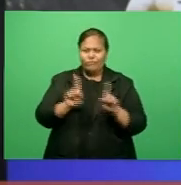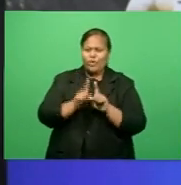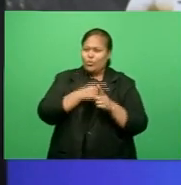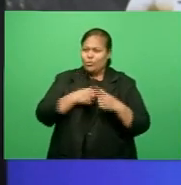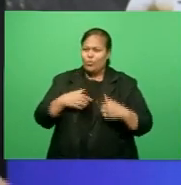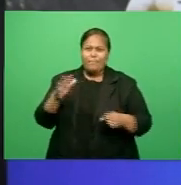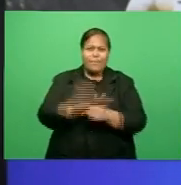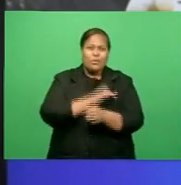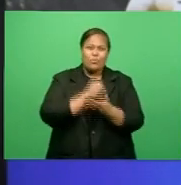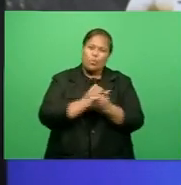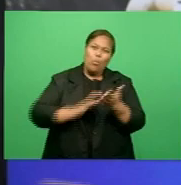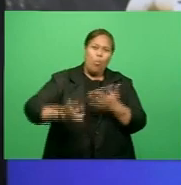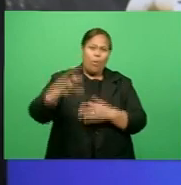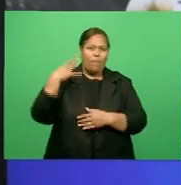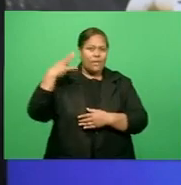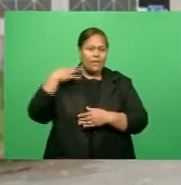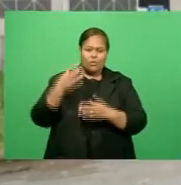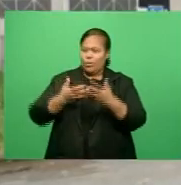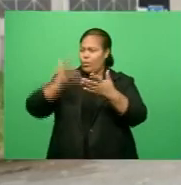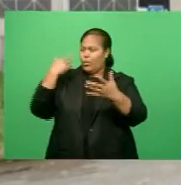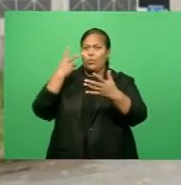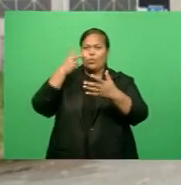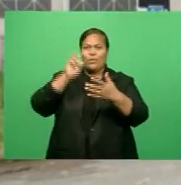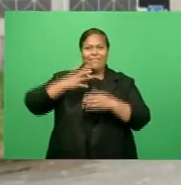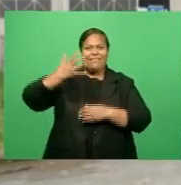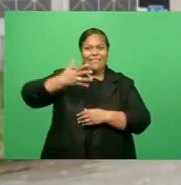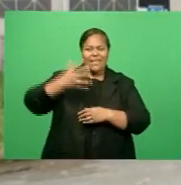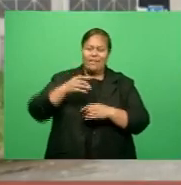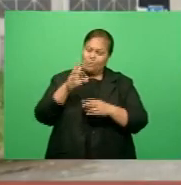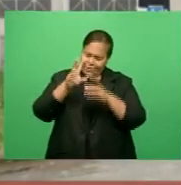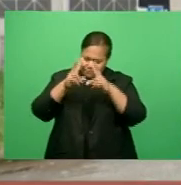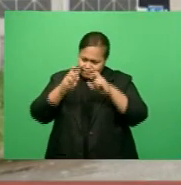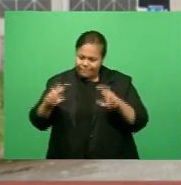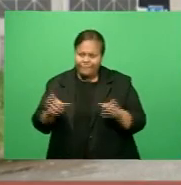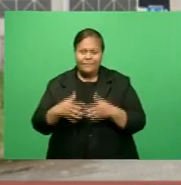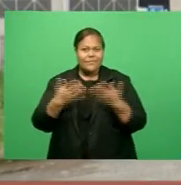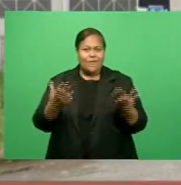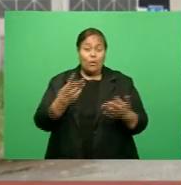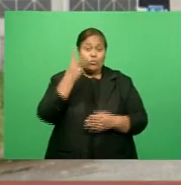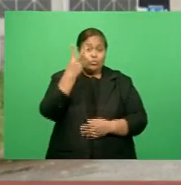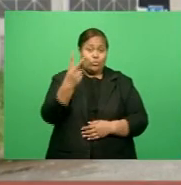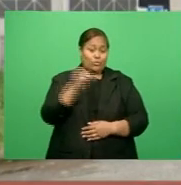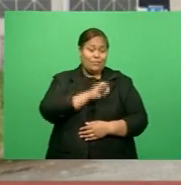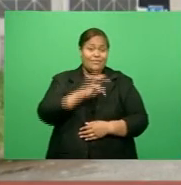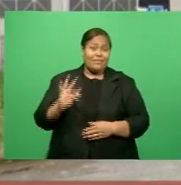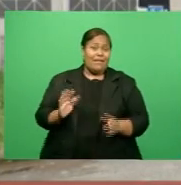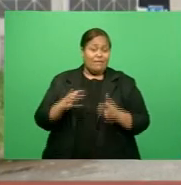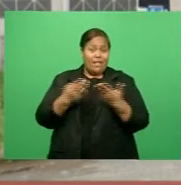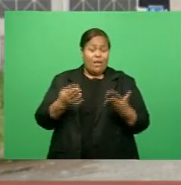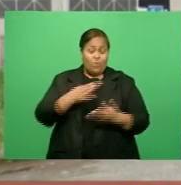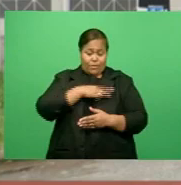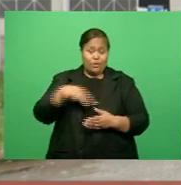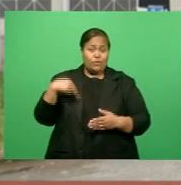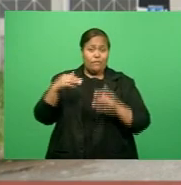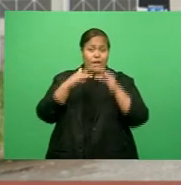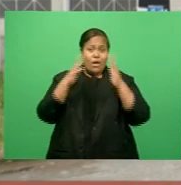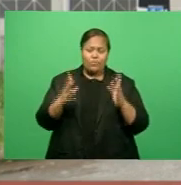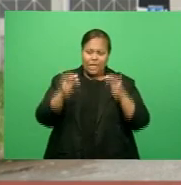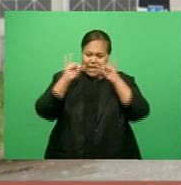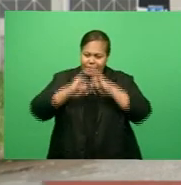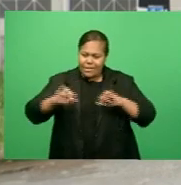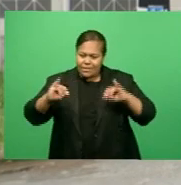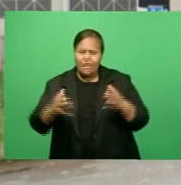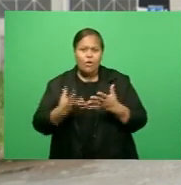for all the applications from 2015. Two staff from the Ministry of Housing are being investigated for their involvement in the